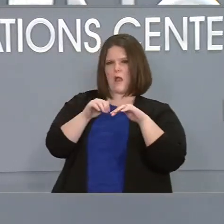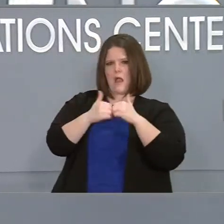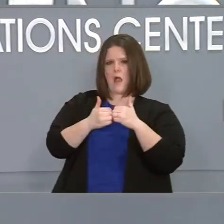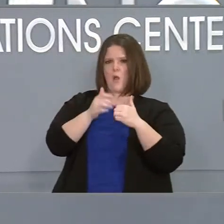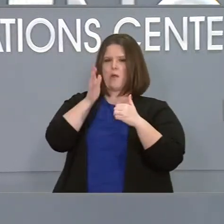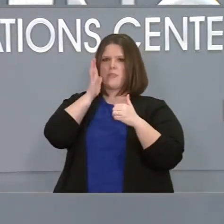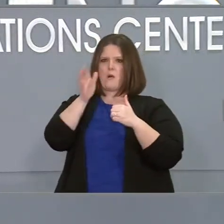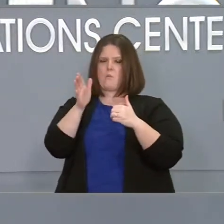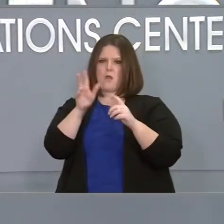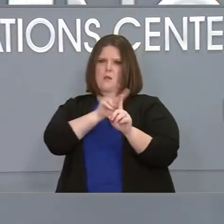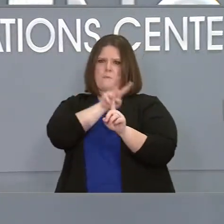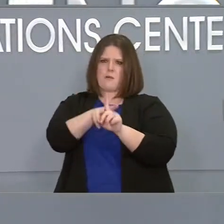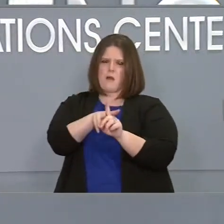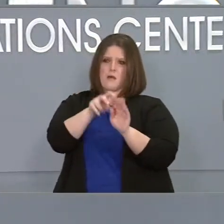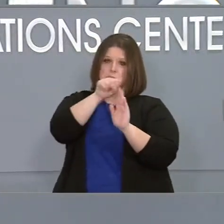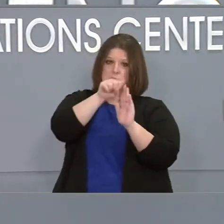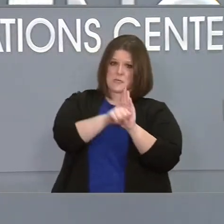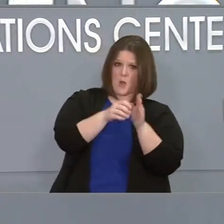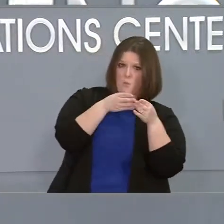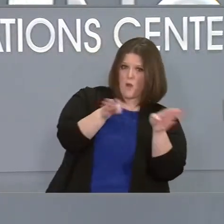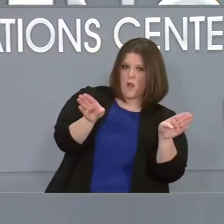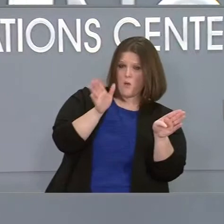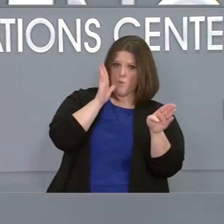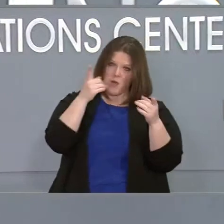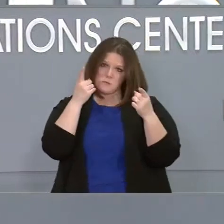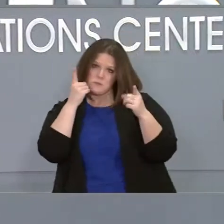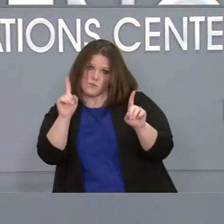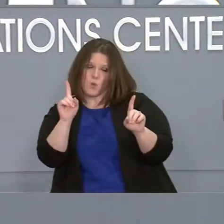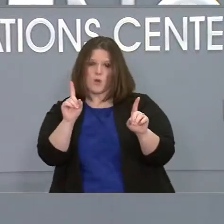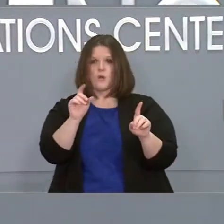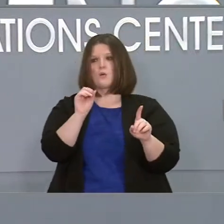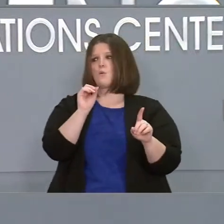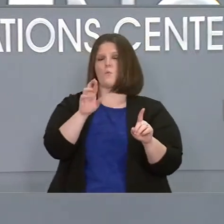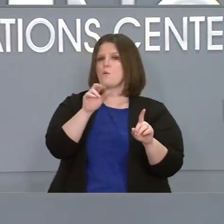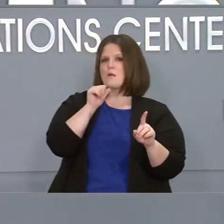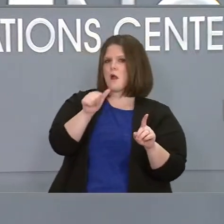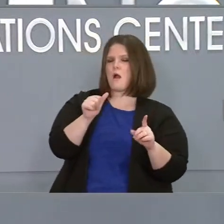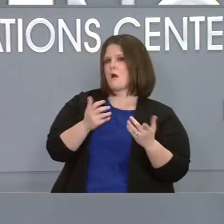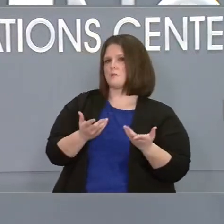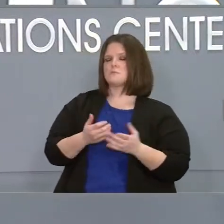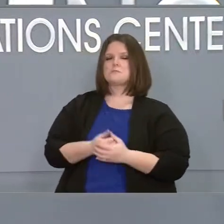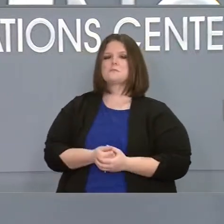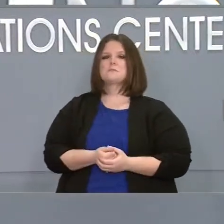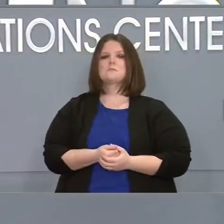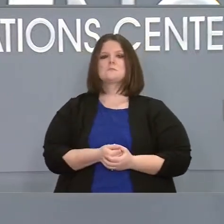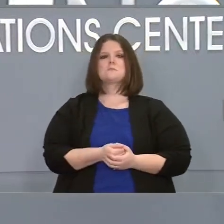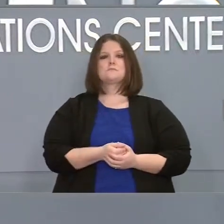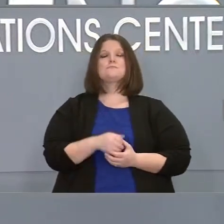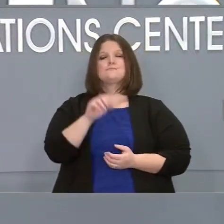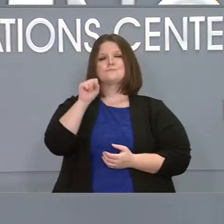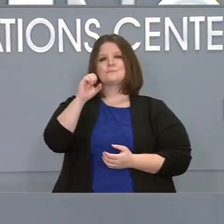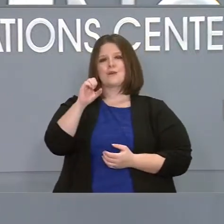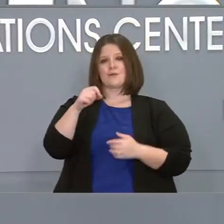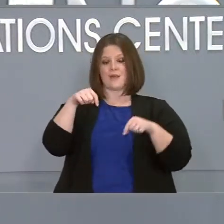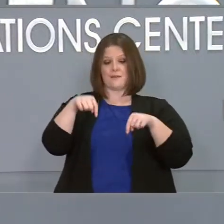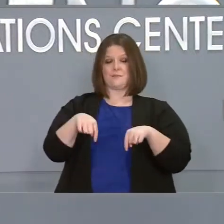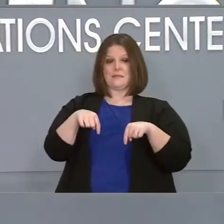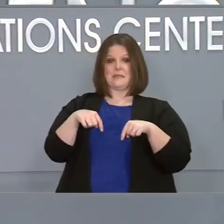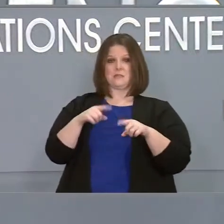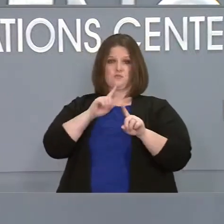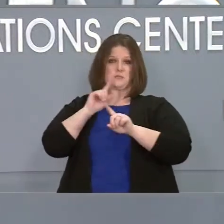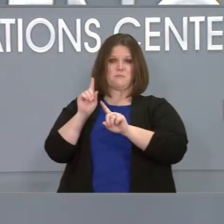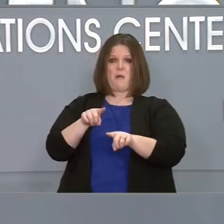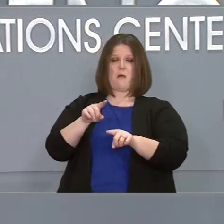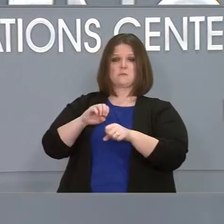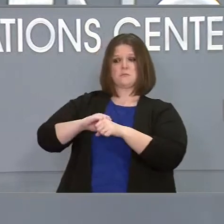work statewide, and maybe how it doesn't if there's this kind of response? Well, I'm grateful that during this COVID response that